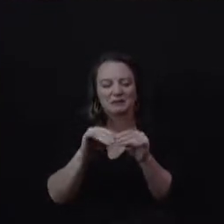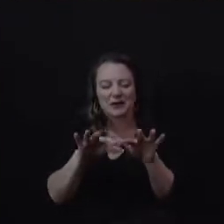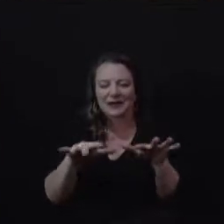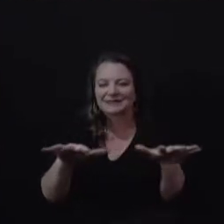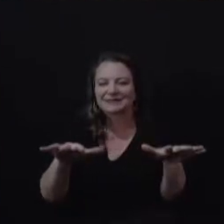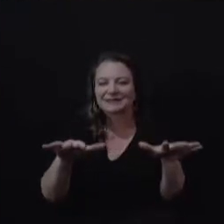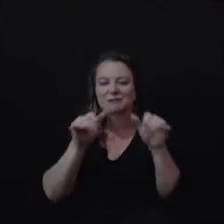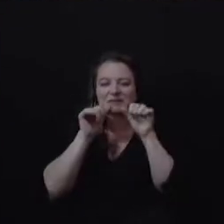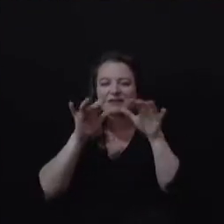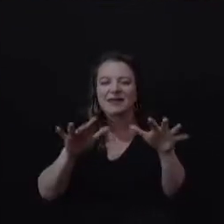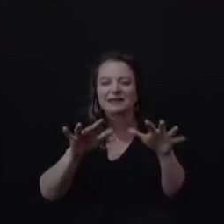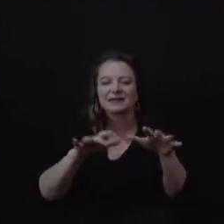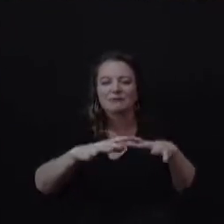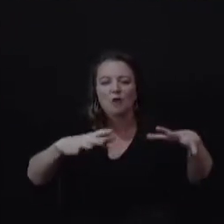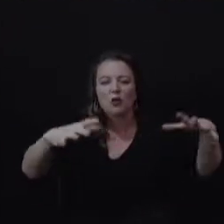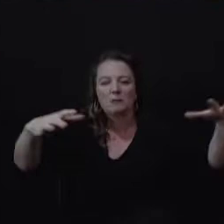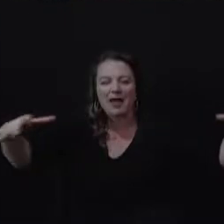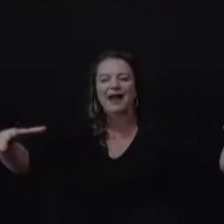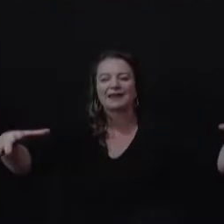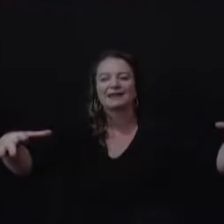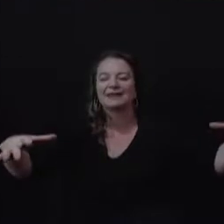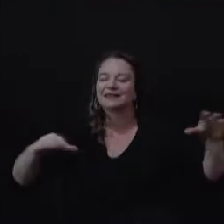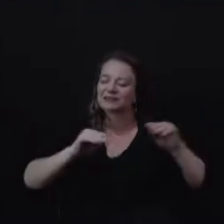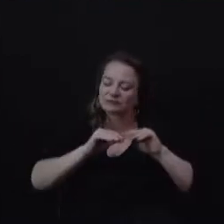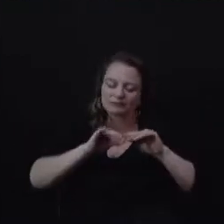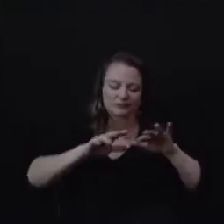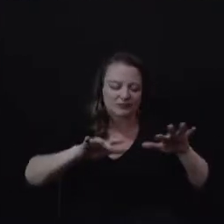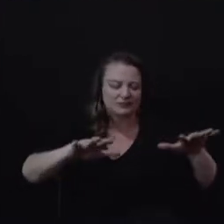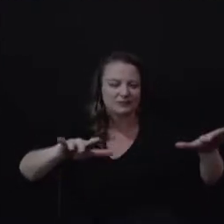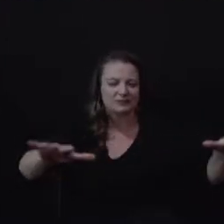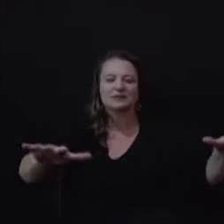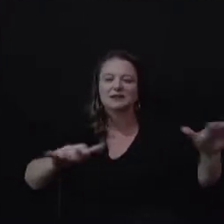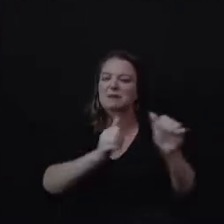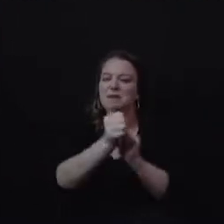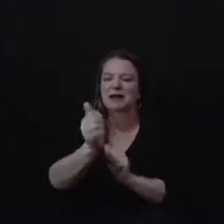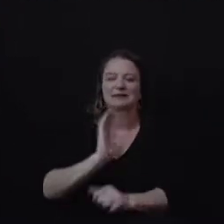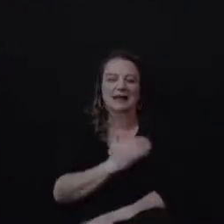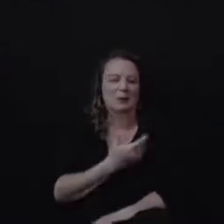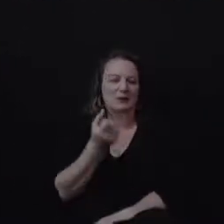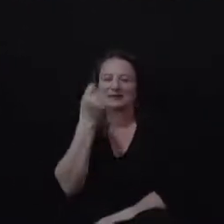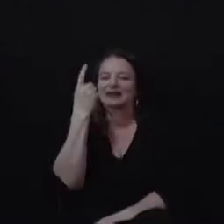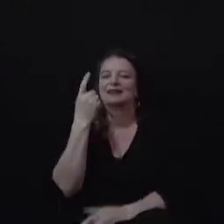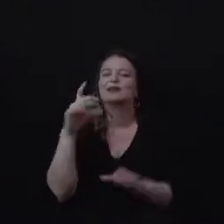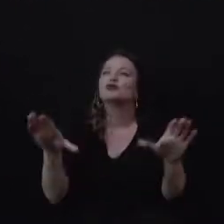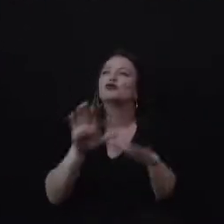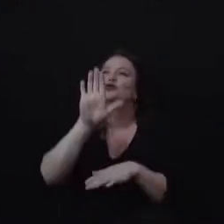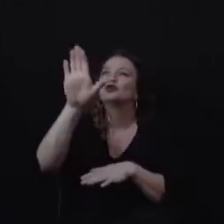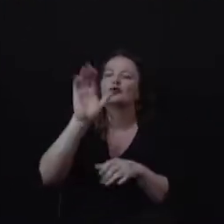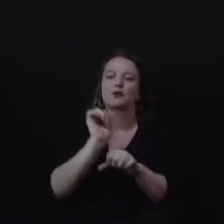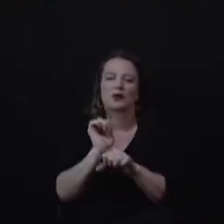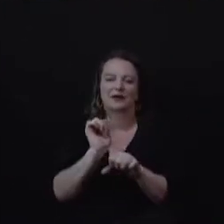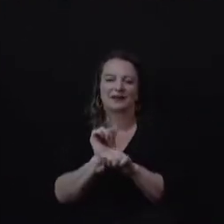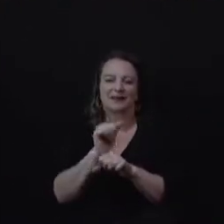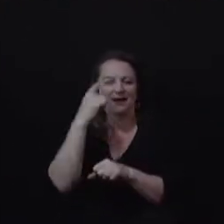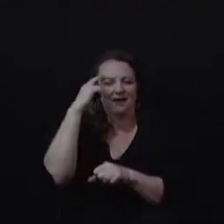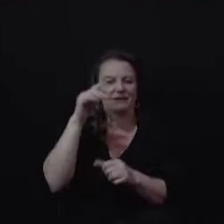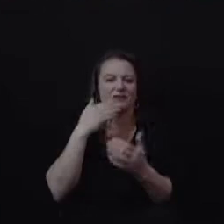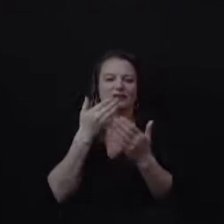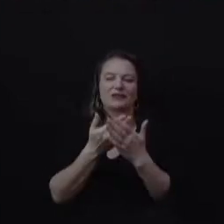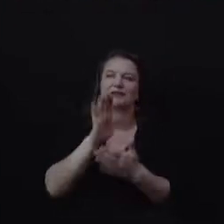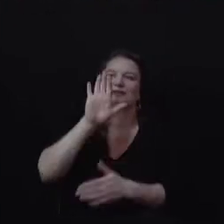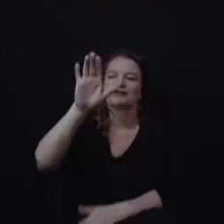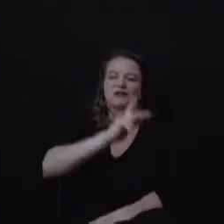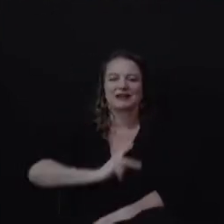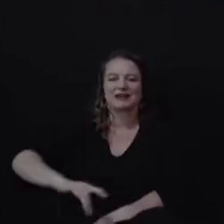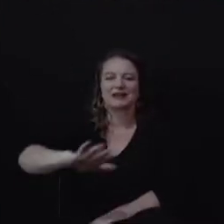it, that you would expand it far beyond our imagination, our comprehension, to do your work for the good of your kingdom and